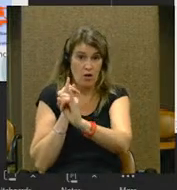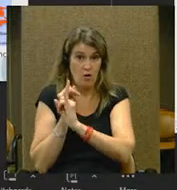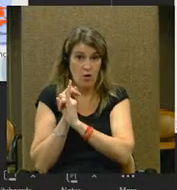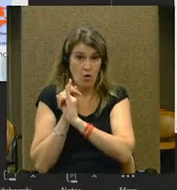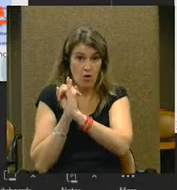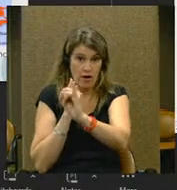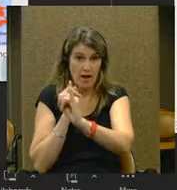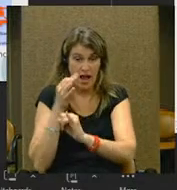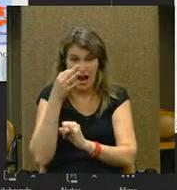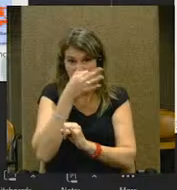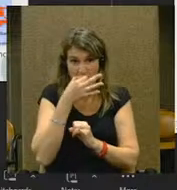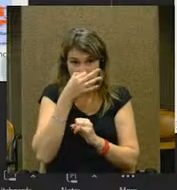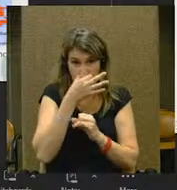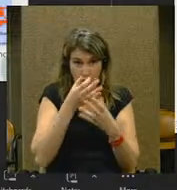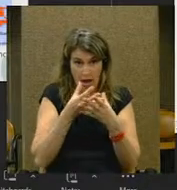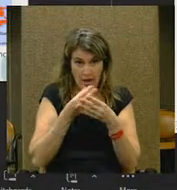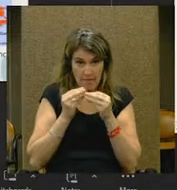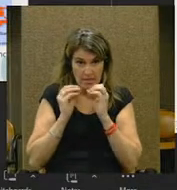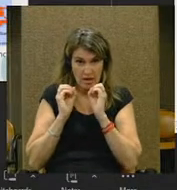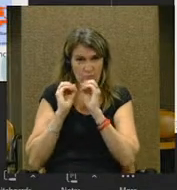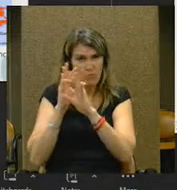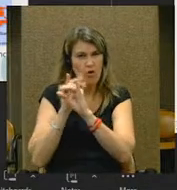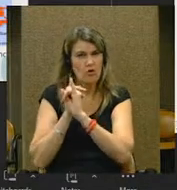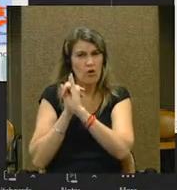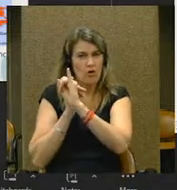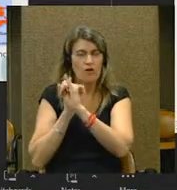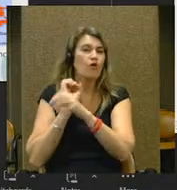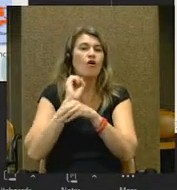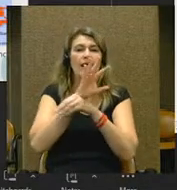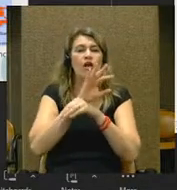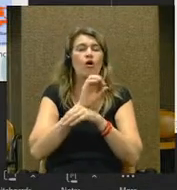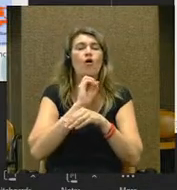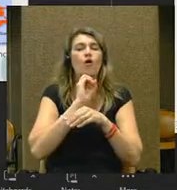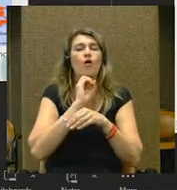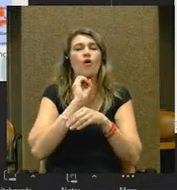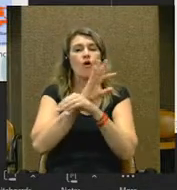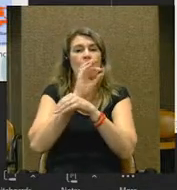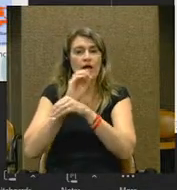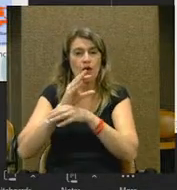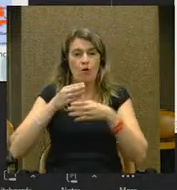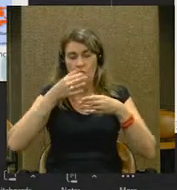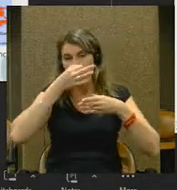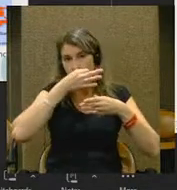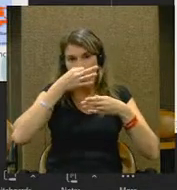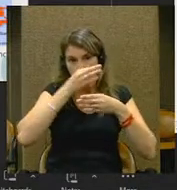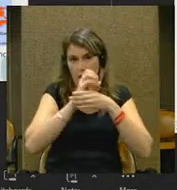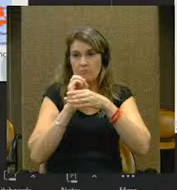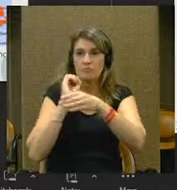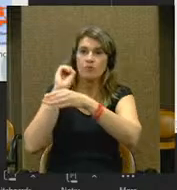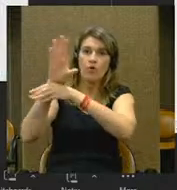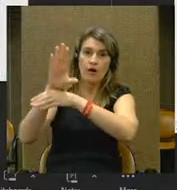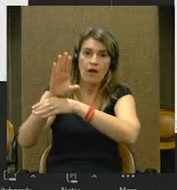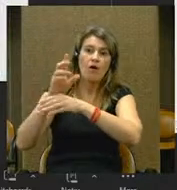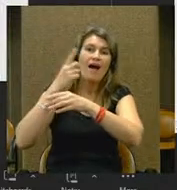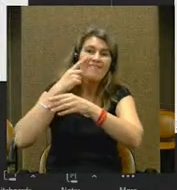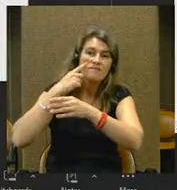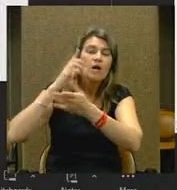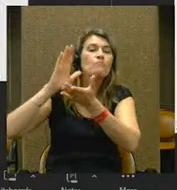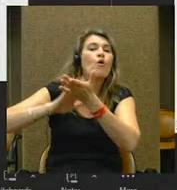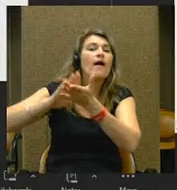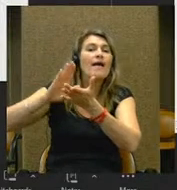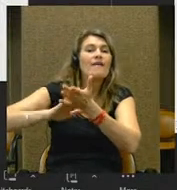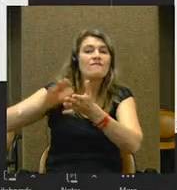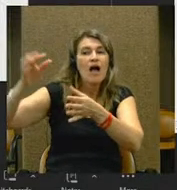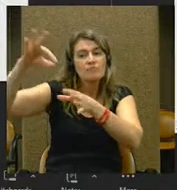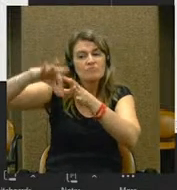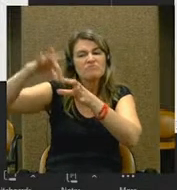tested so that they can be check on what is actually in the drugs. The